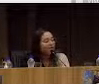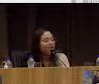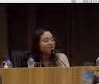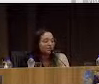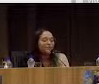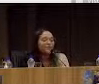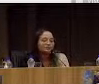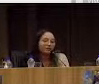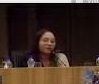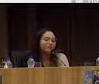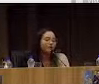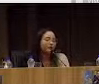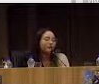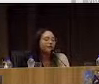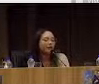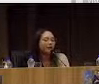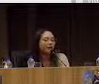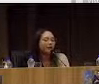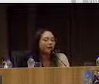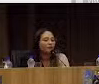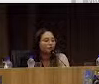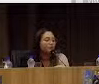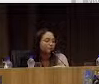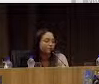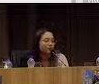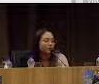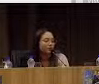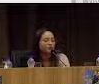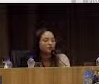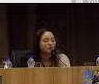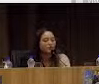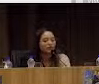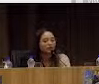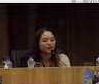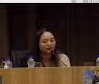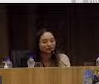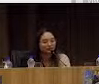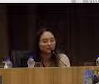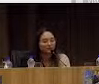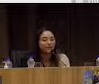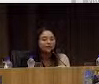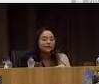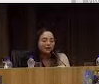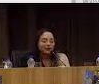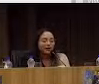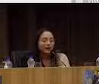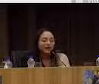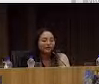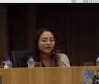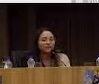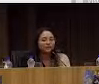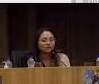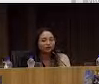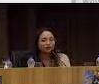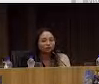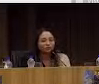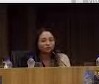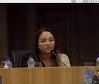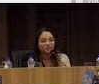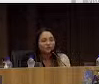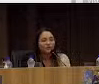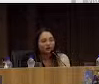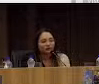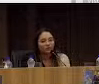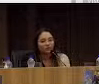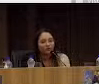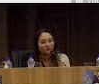18% were discharged, and 6% went to palliative, which